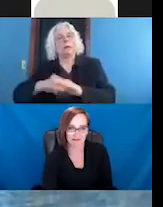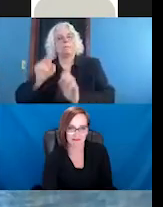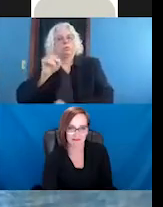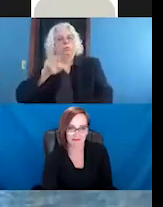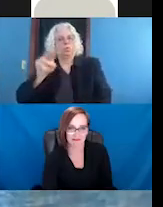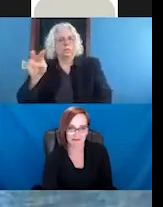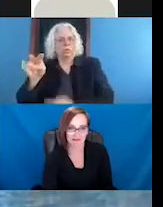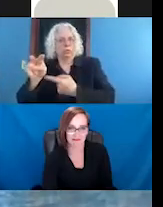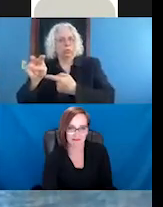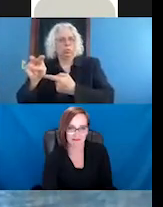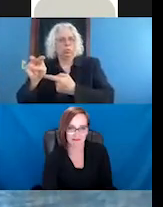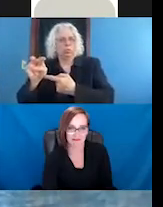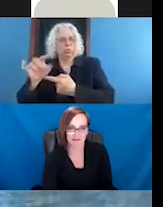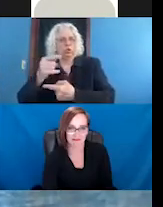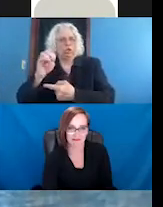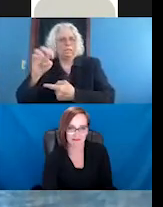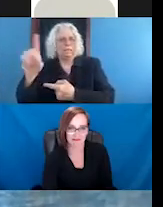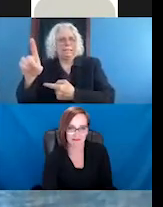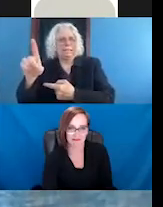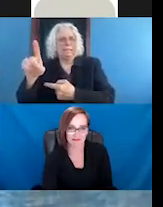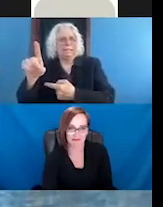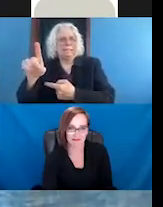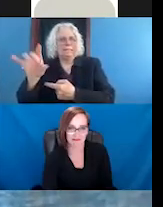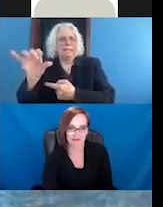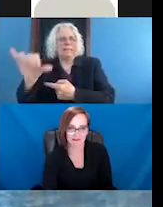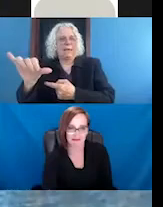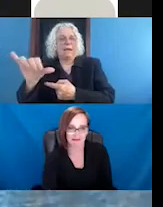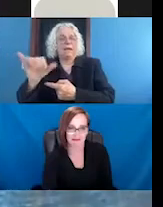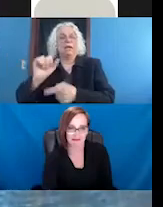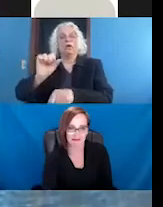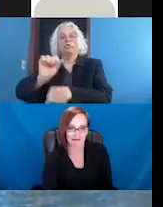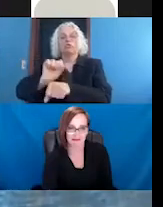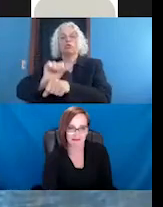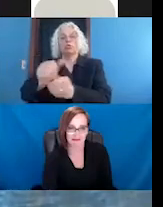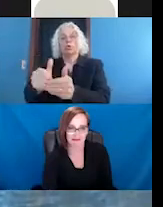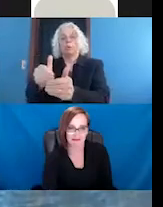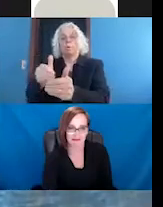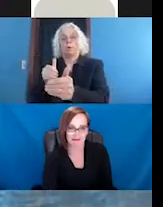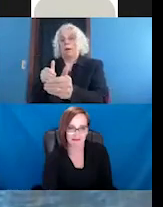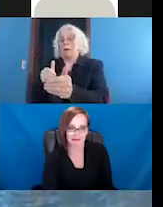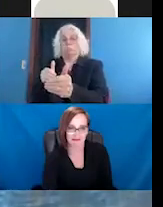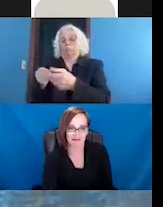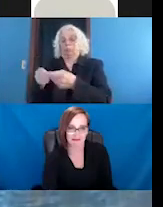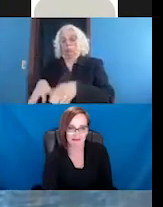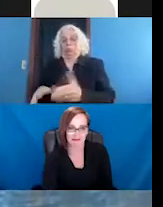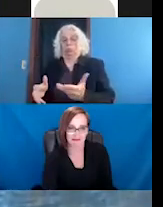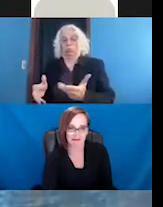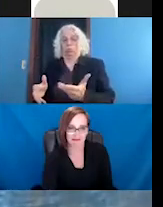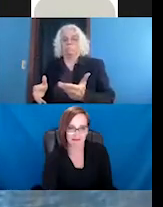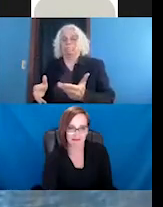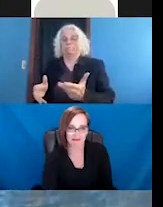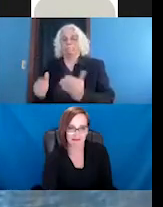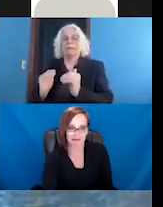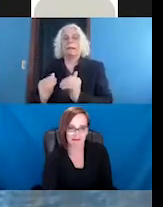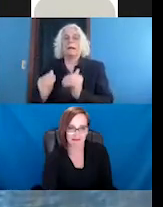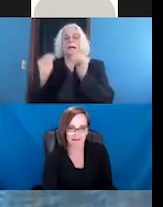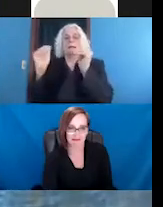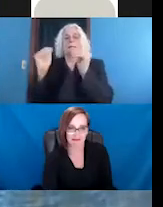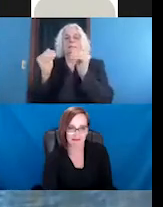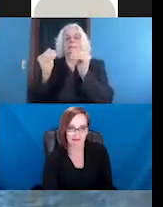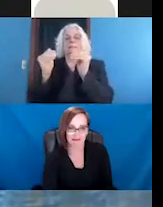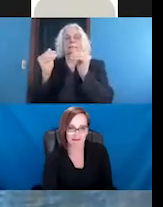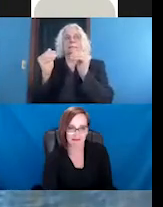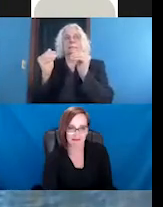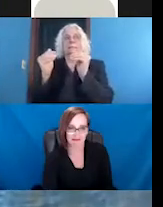secure a GED, and you often lose all the work you did prior to that. We could increase the age in which you have